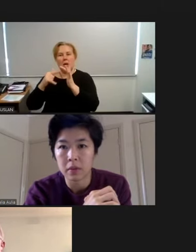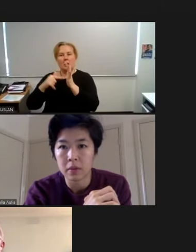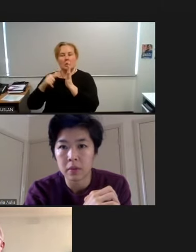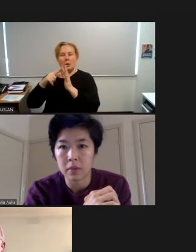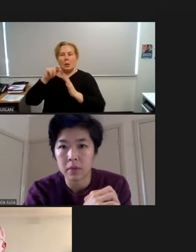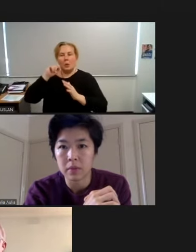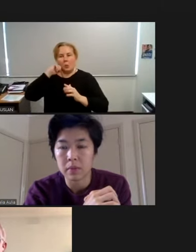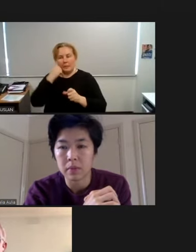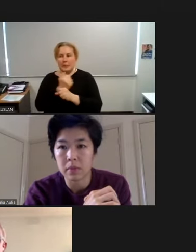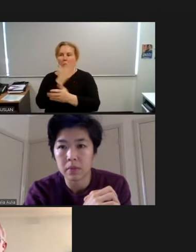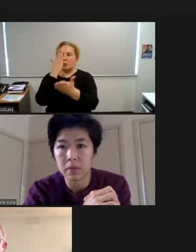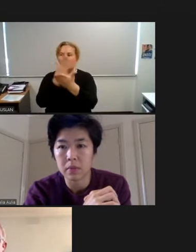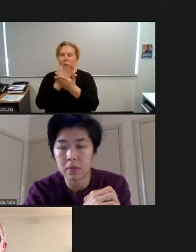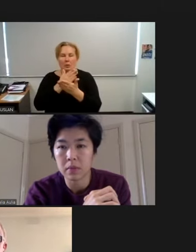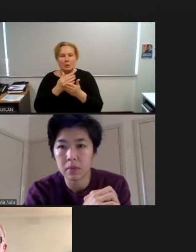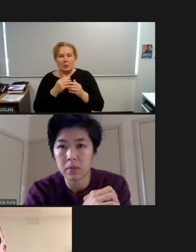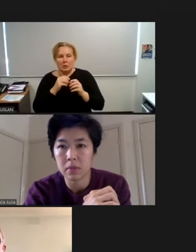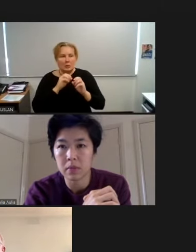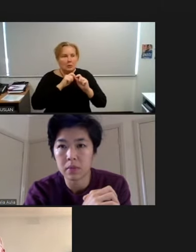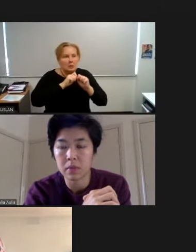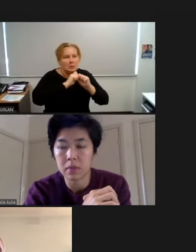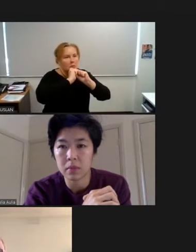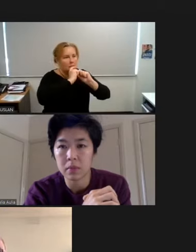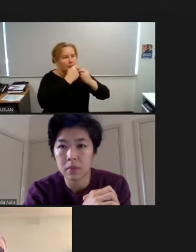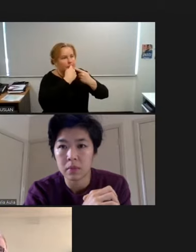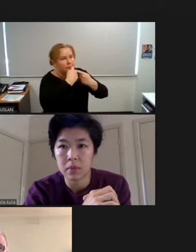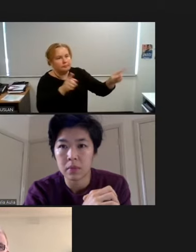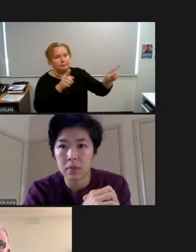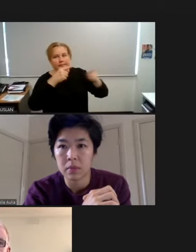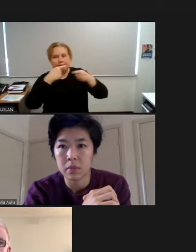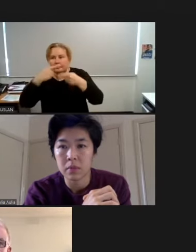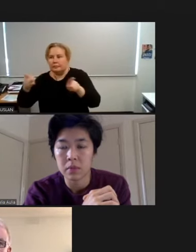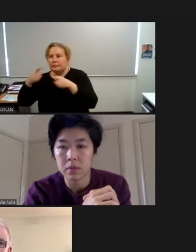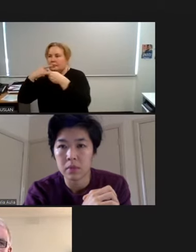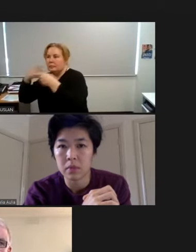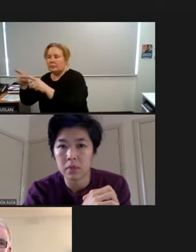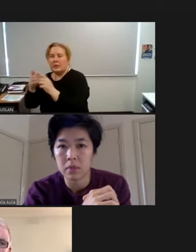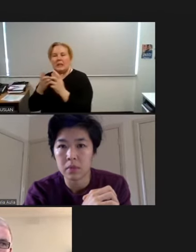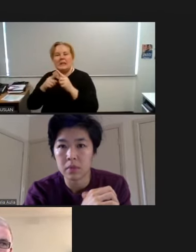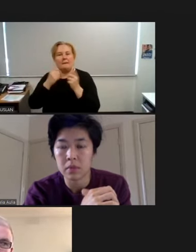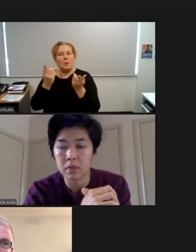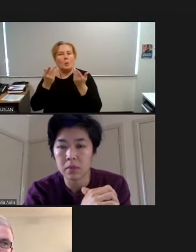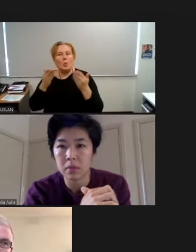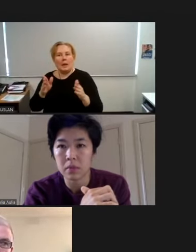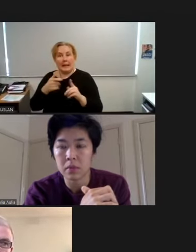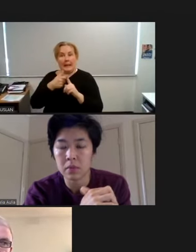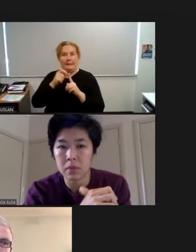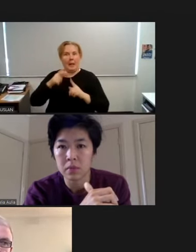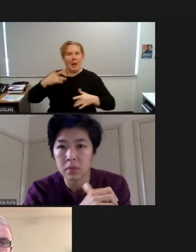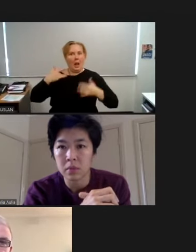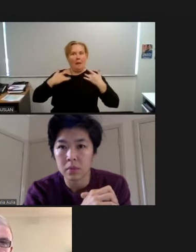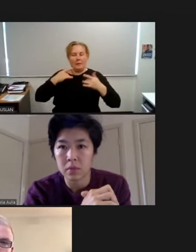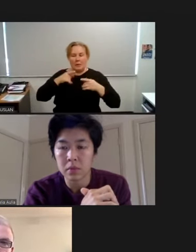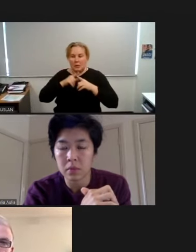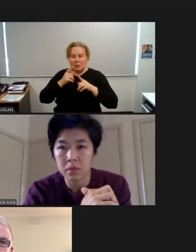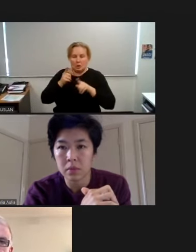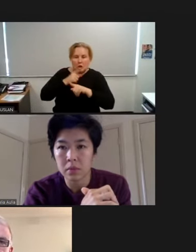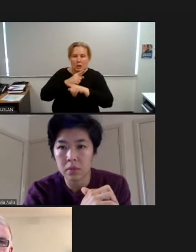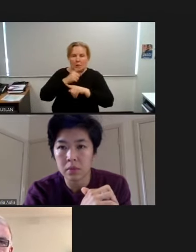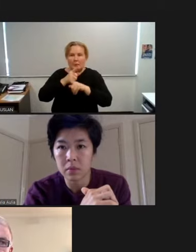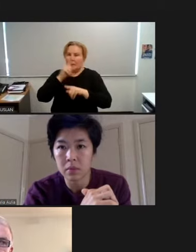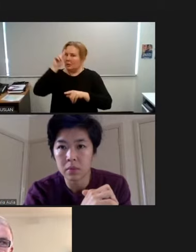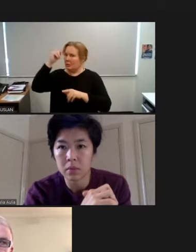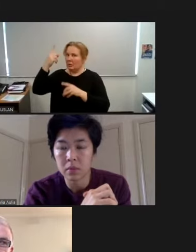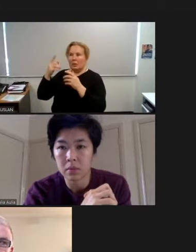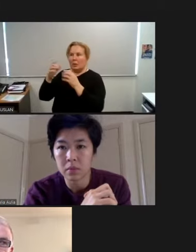and also making sure that we keep that live as well, because I know there's a number of organisations that work with people who have disability for whom